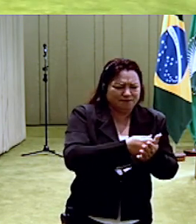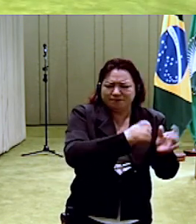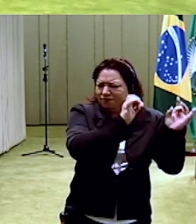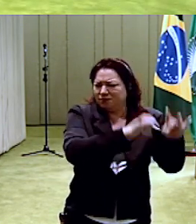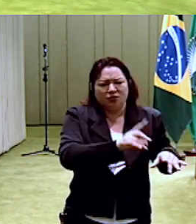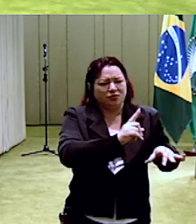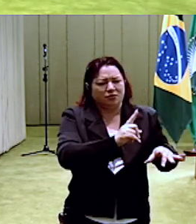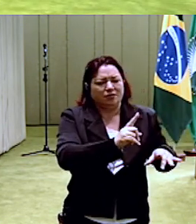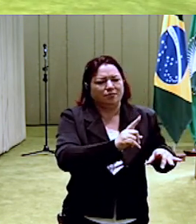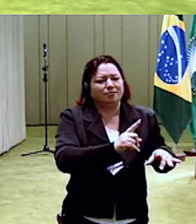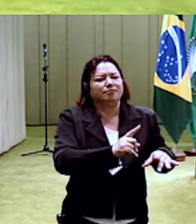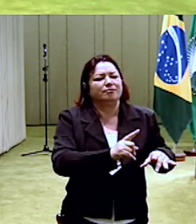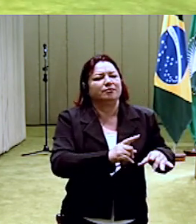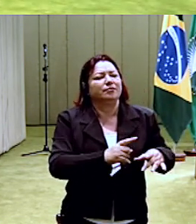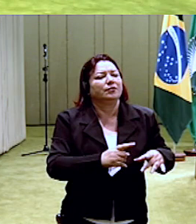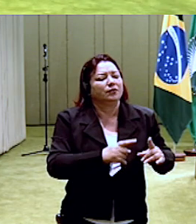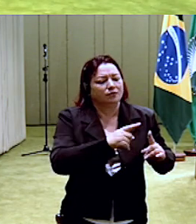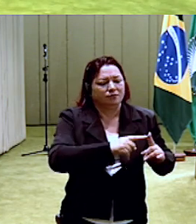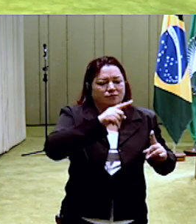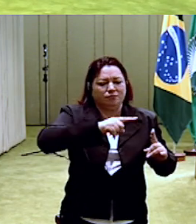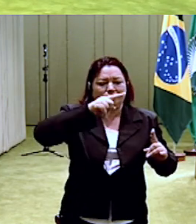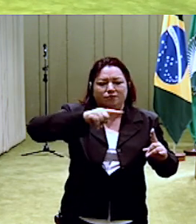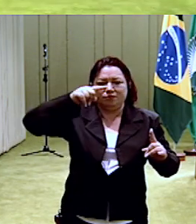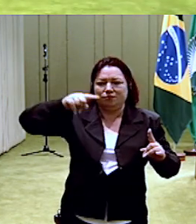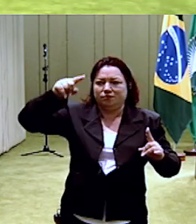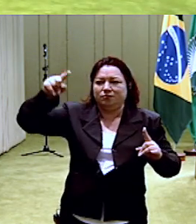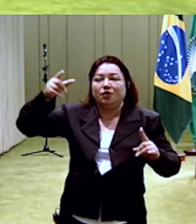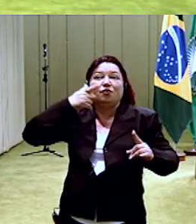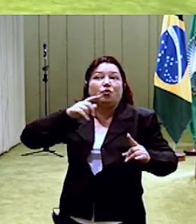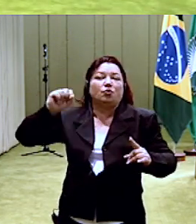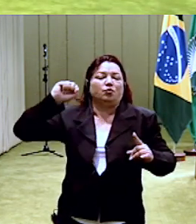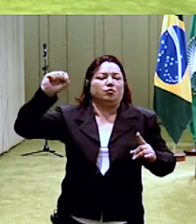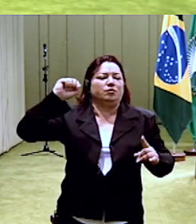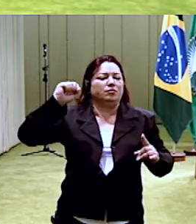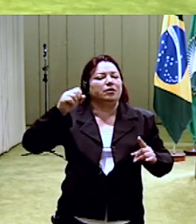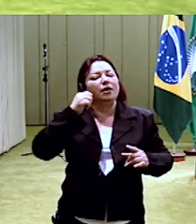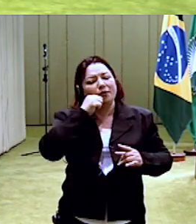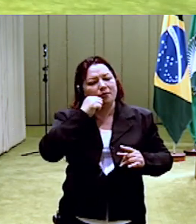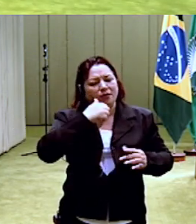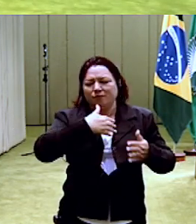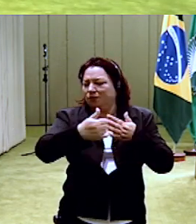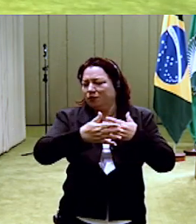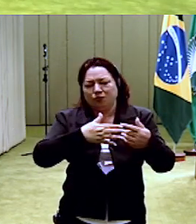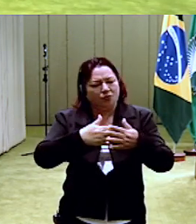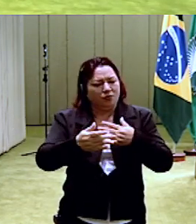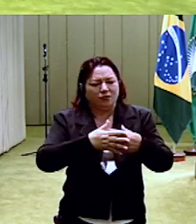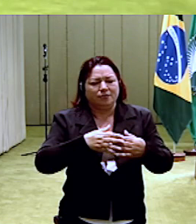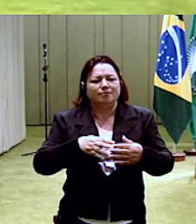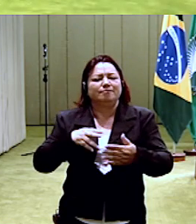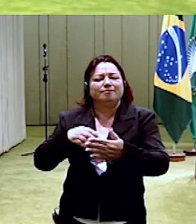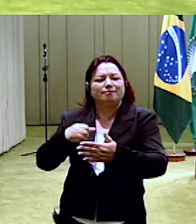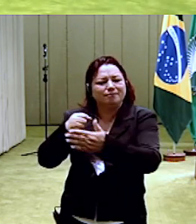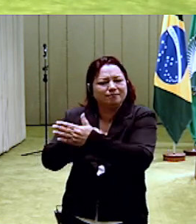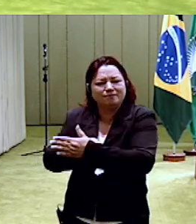what you believe, and certainly you will reach your goal. I believe no matter what comes in front of you, either it's challenges,